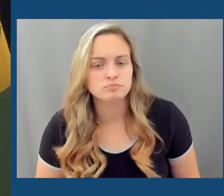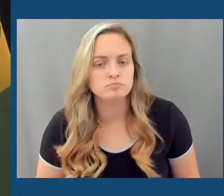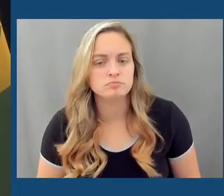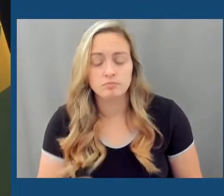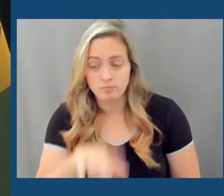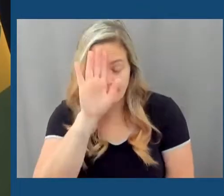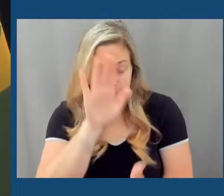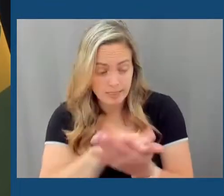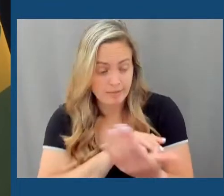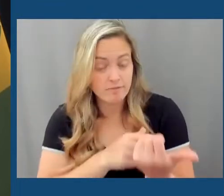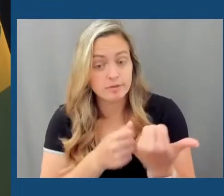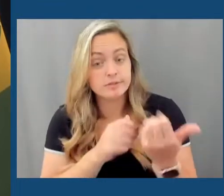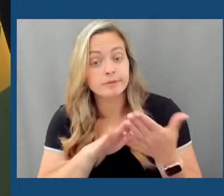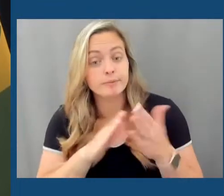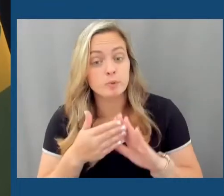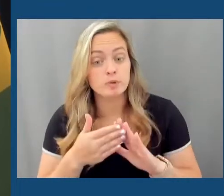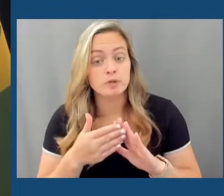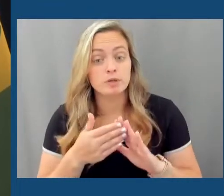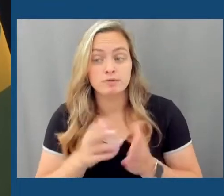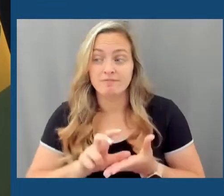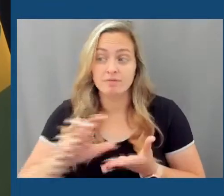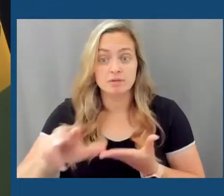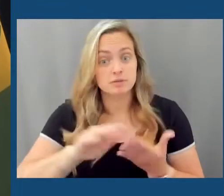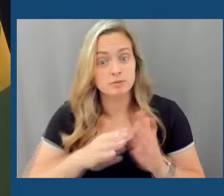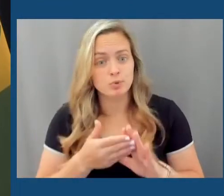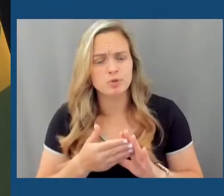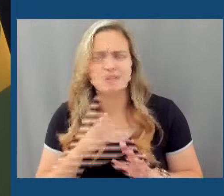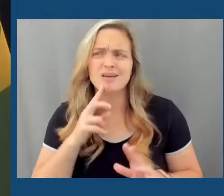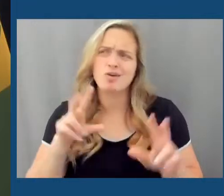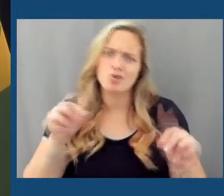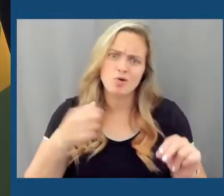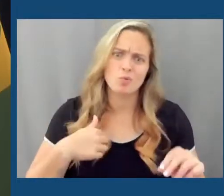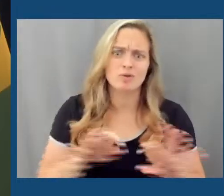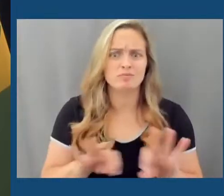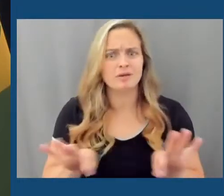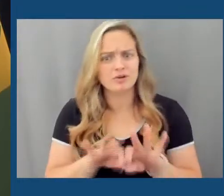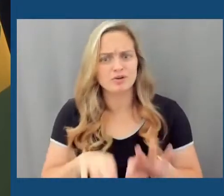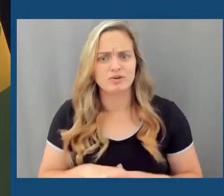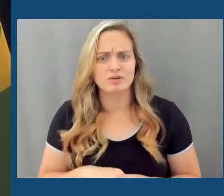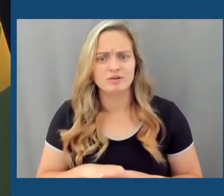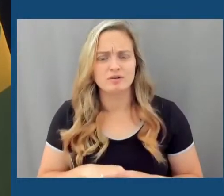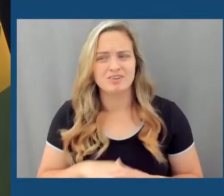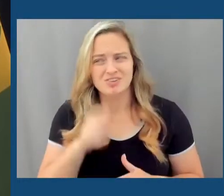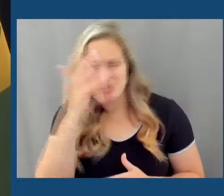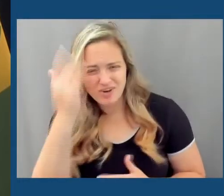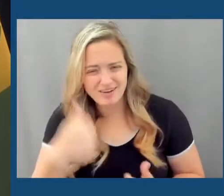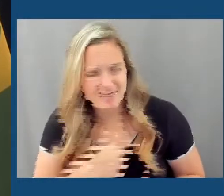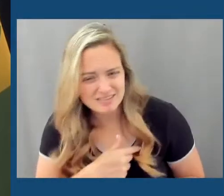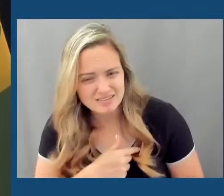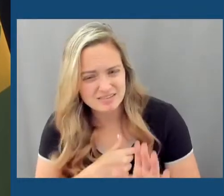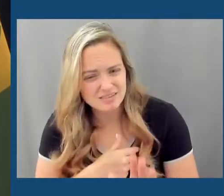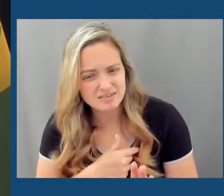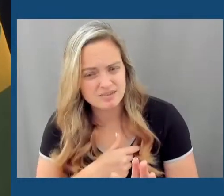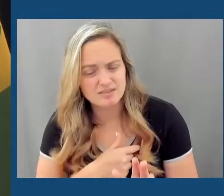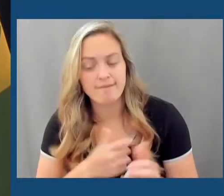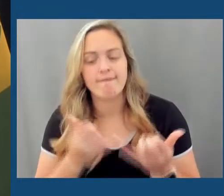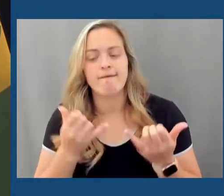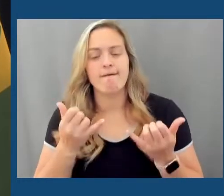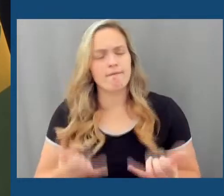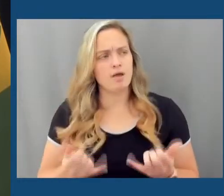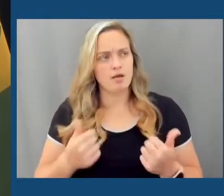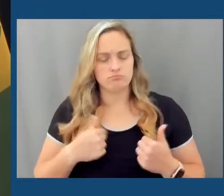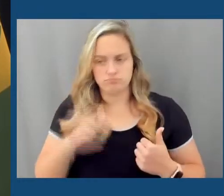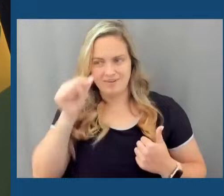believing in this community, investing in this community, saying, no, no, we matter. Don't forget us. And now you have a governor